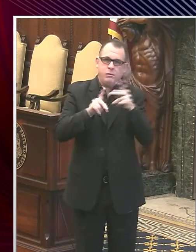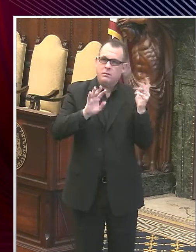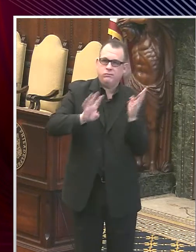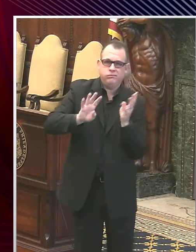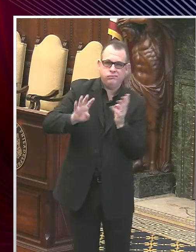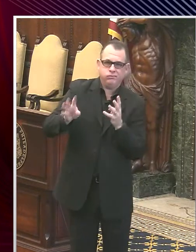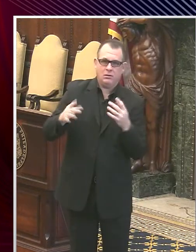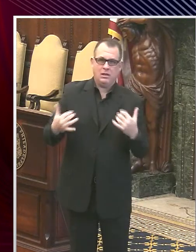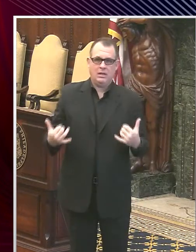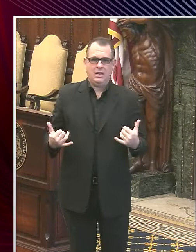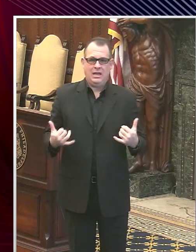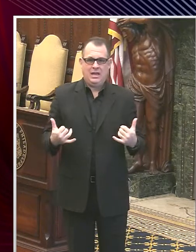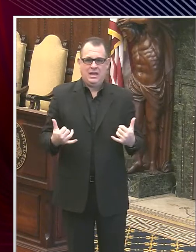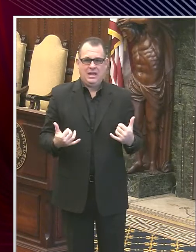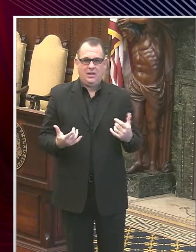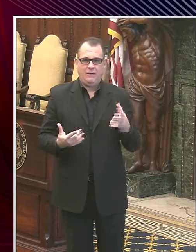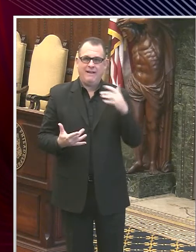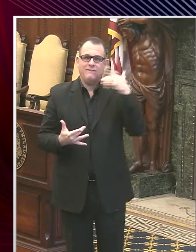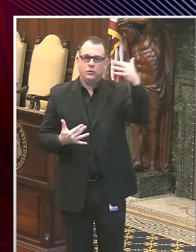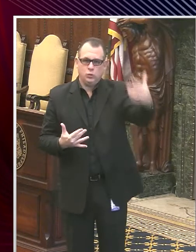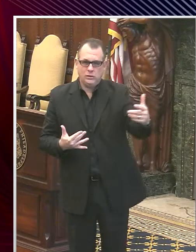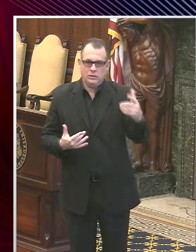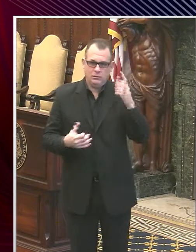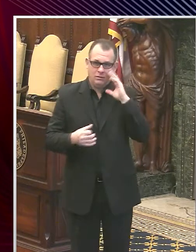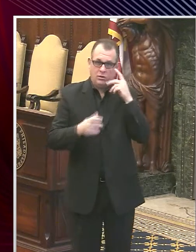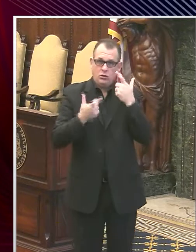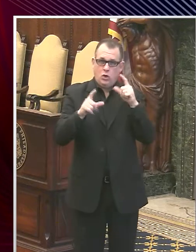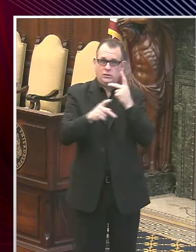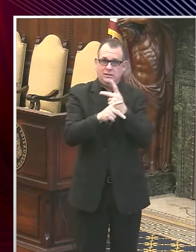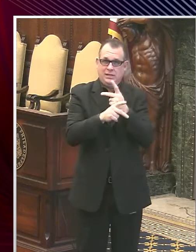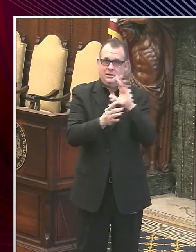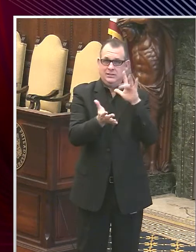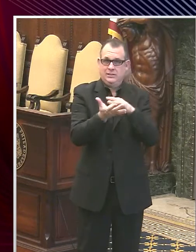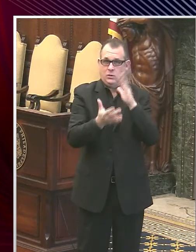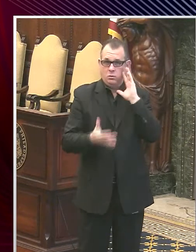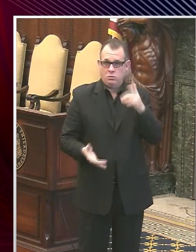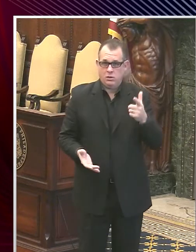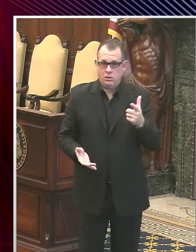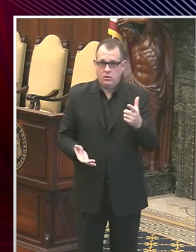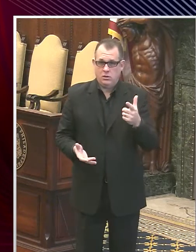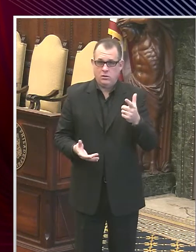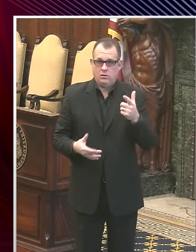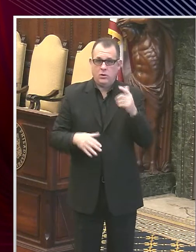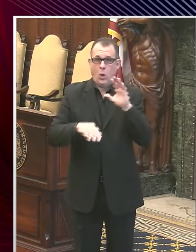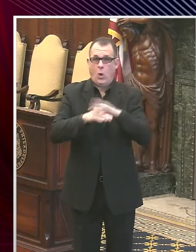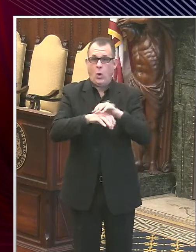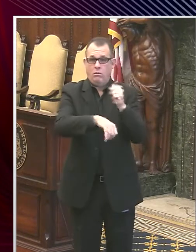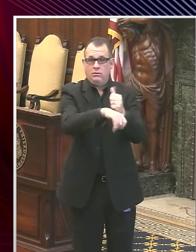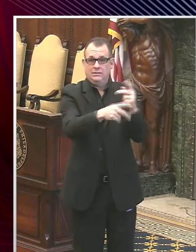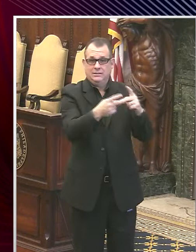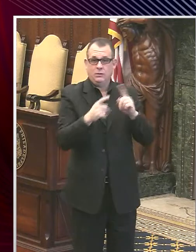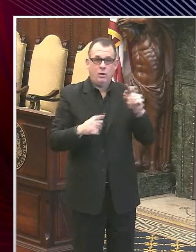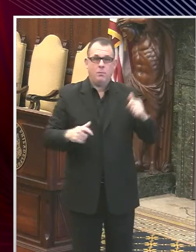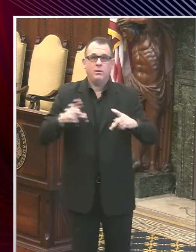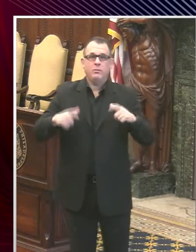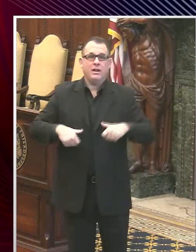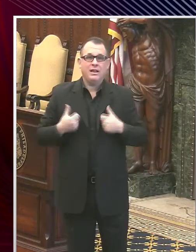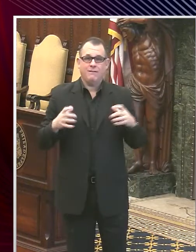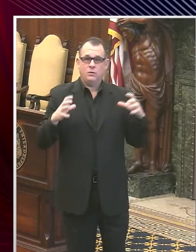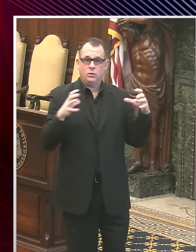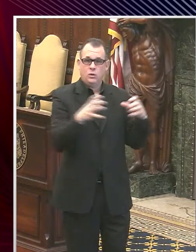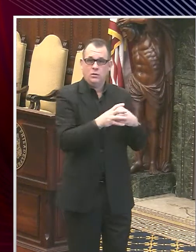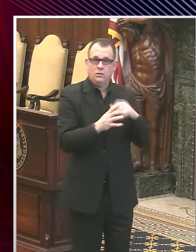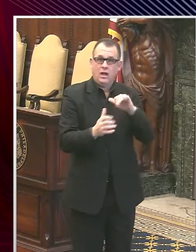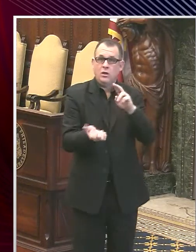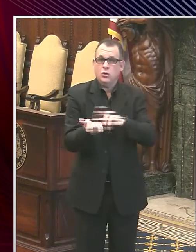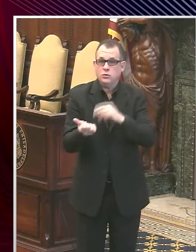available at pharmacies now, and urgent care centers. Then there will be on-site vaccination in the congregate settings,